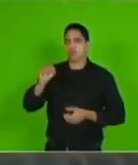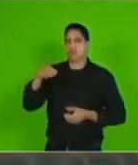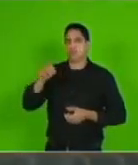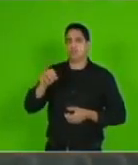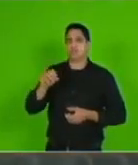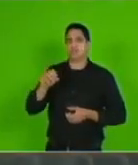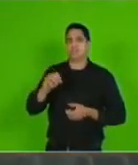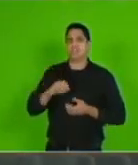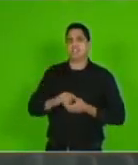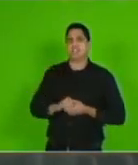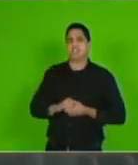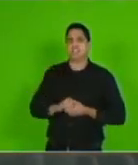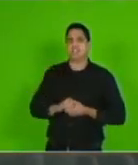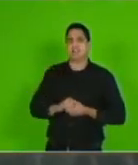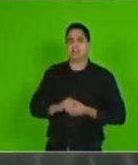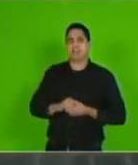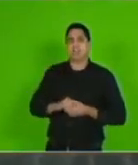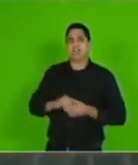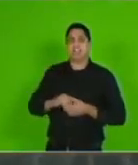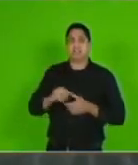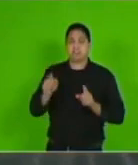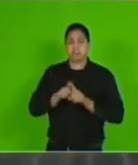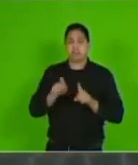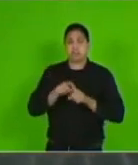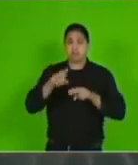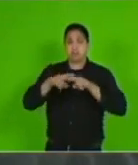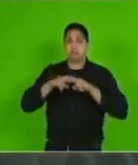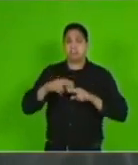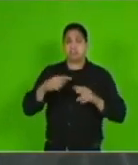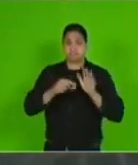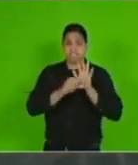Give your name and your pastor.